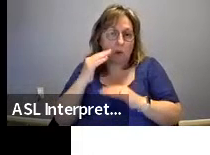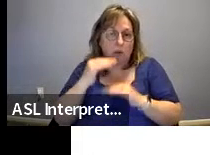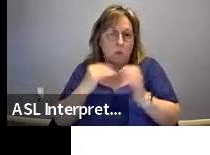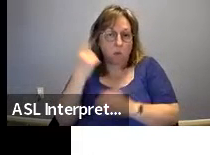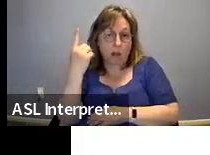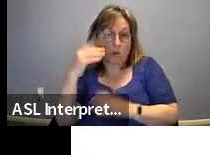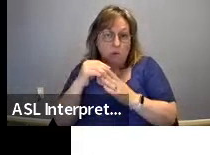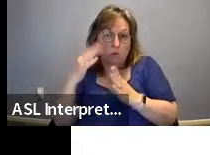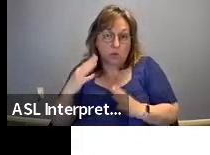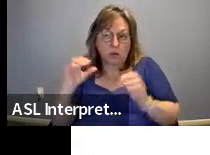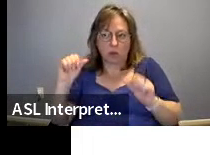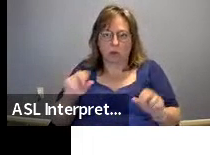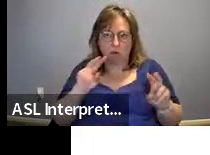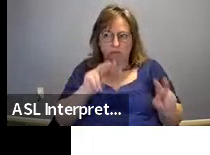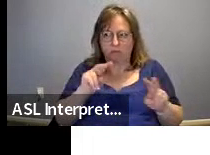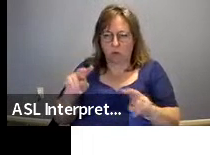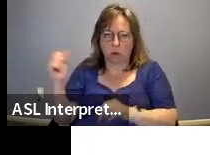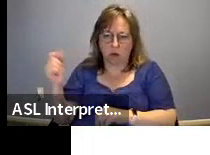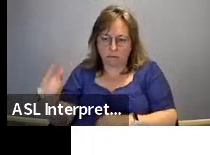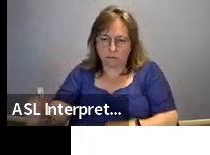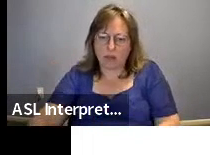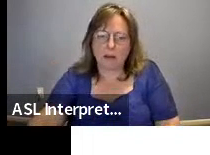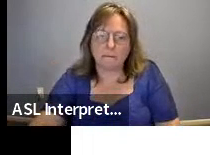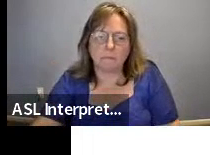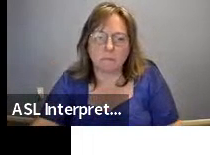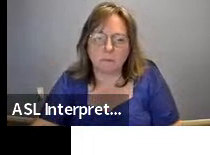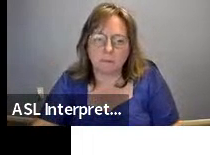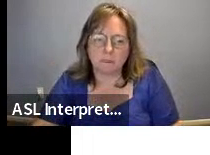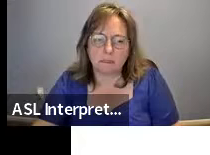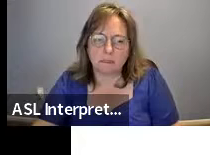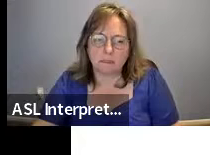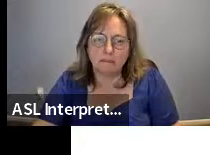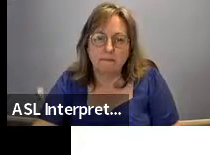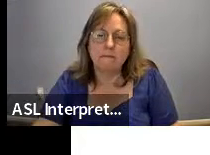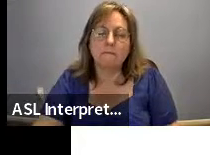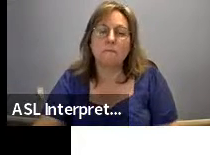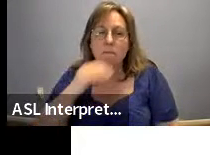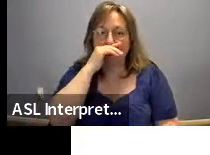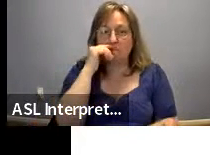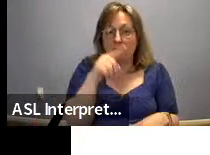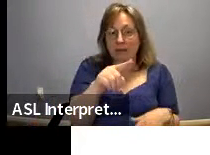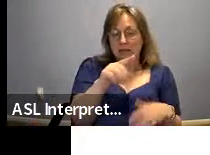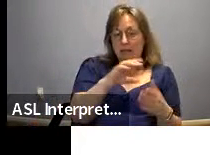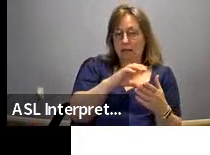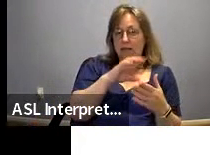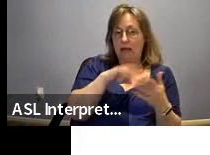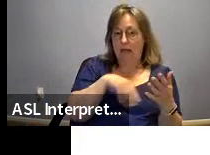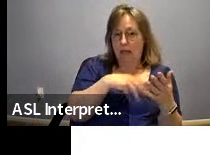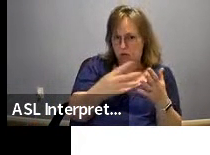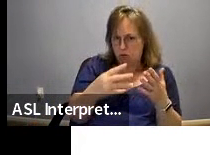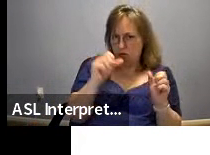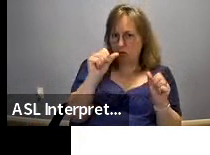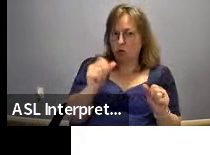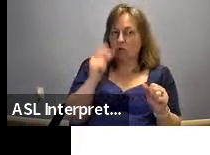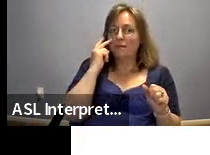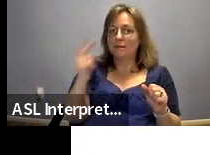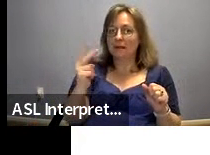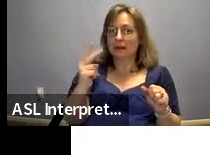courses. Here is the calendar. We can look at the events occurring on the day and the assignments that are due.